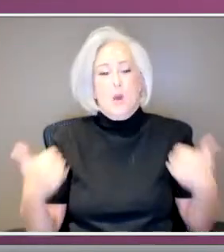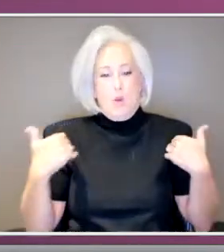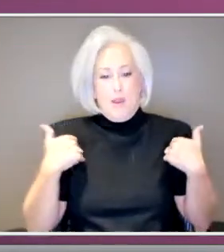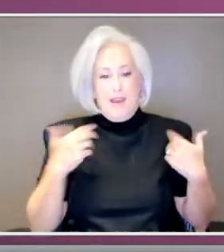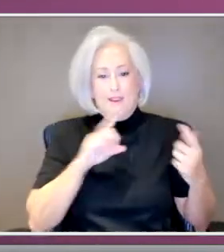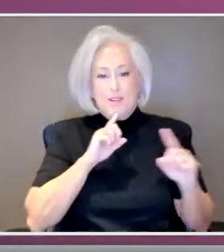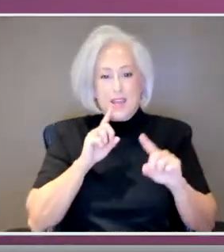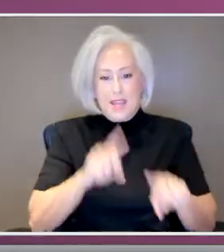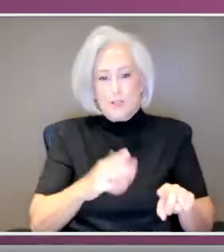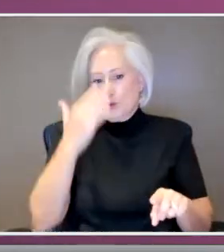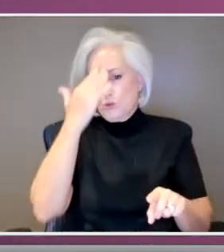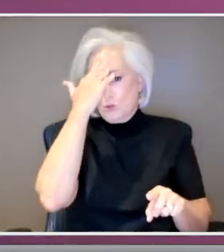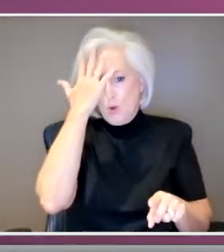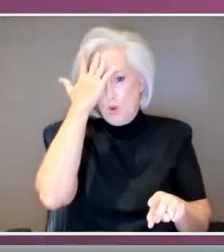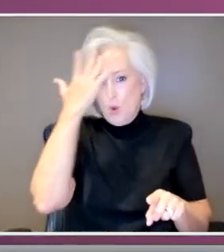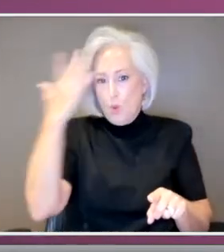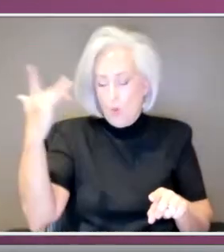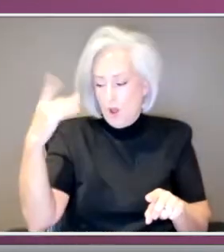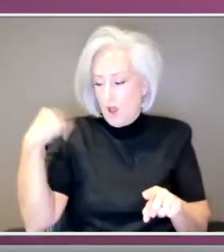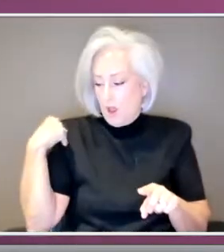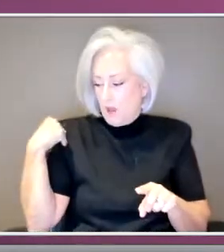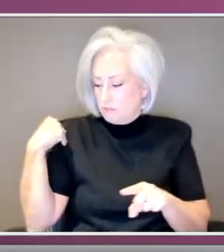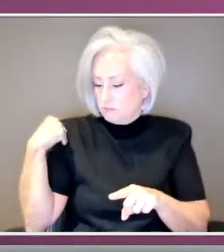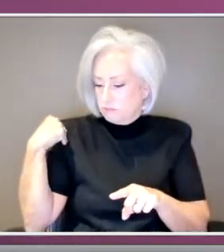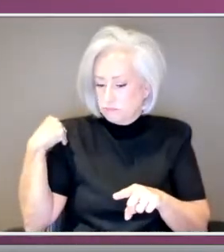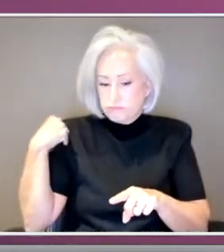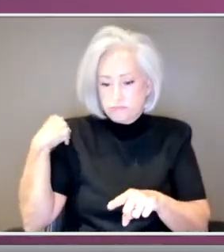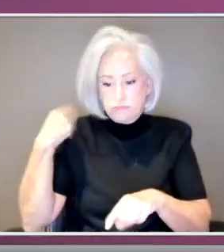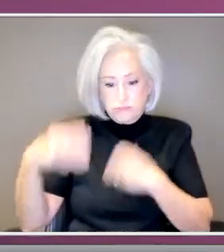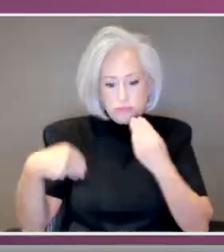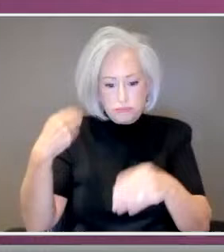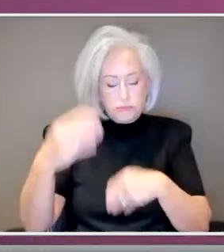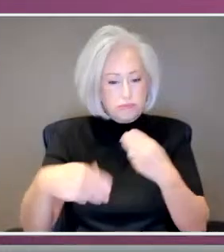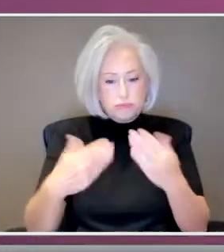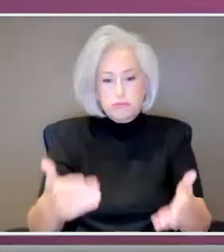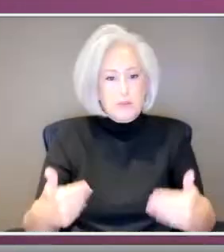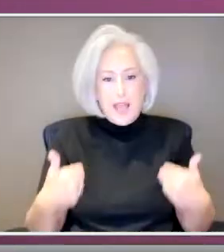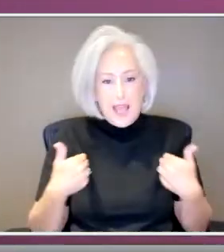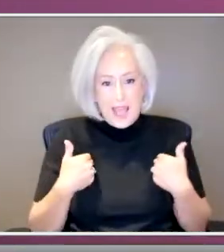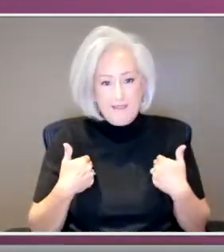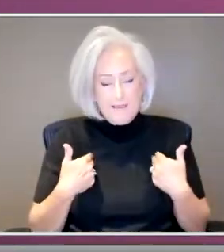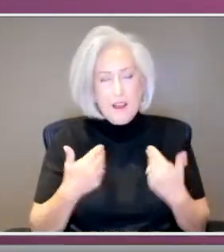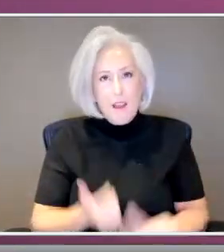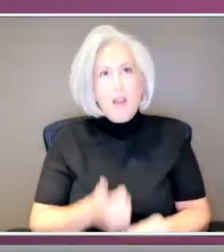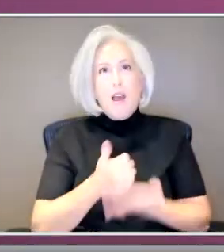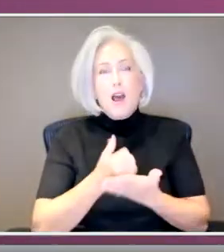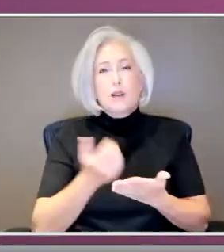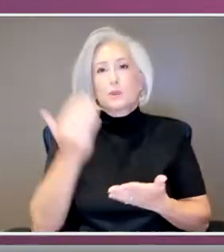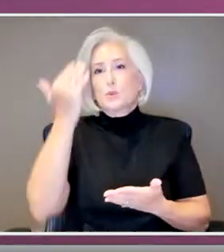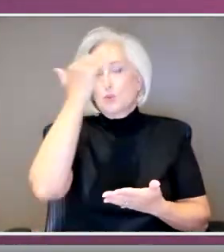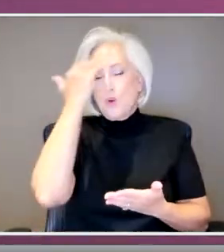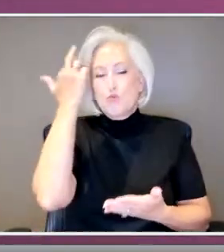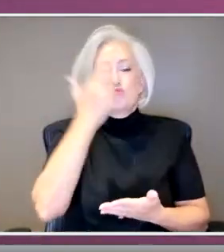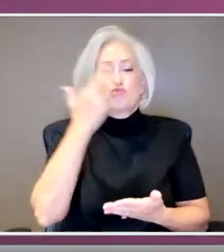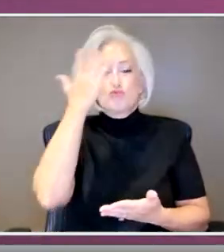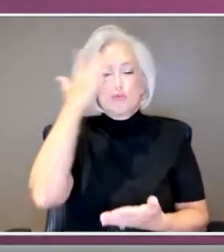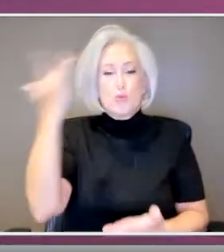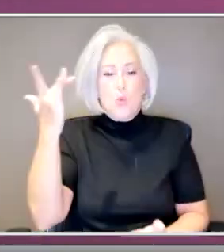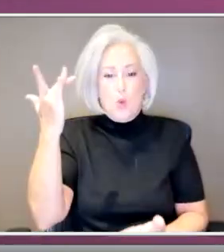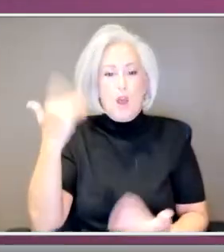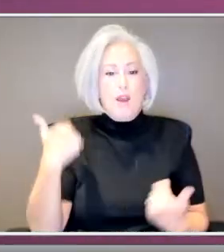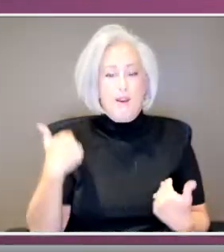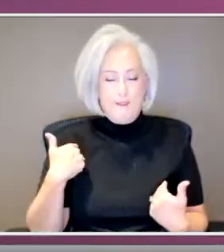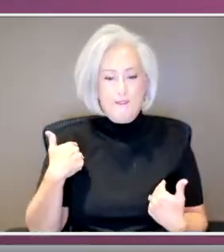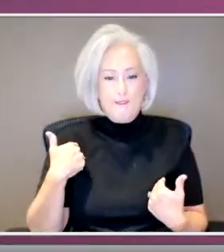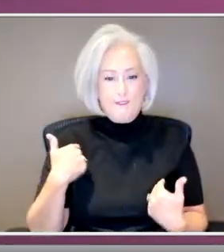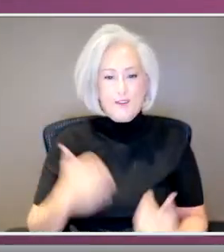all these things my whole life is just, it's kind of calming to understand that there's reasoning behind it. But